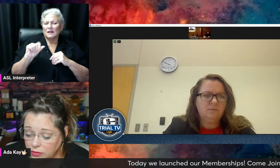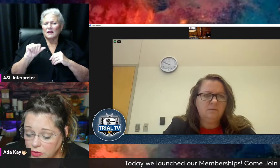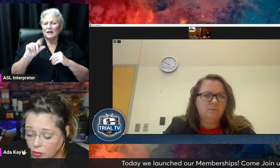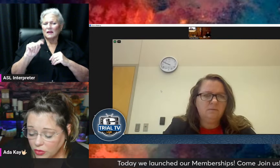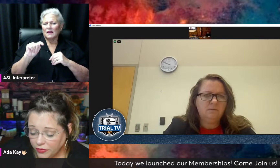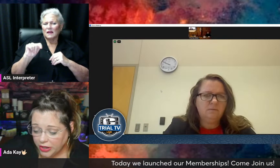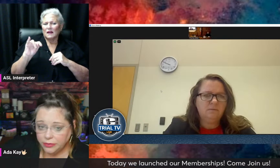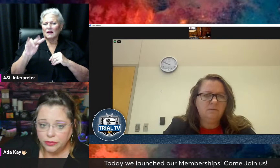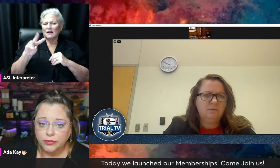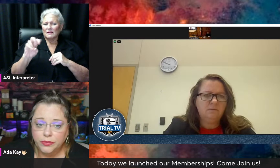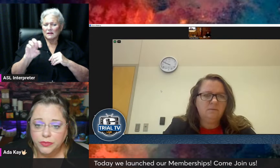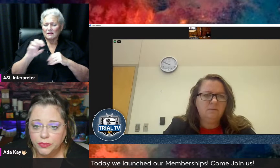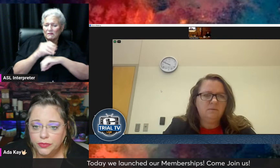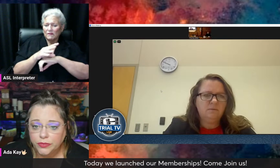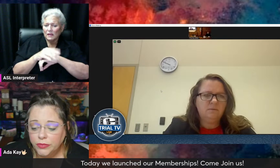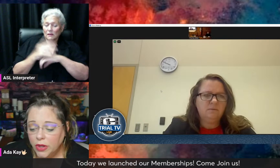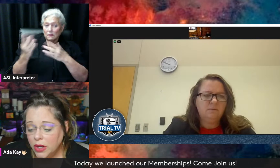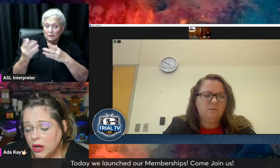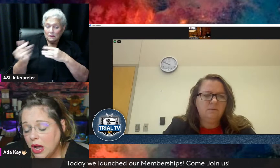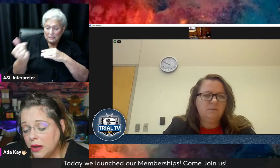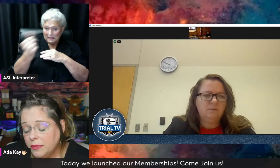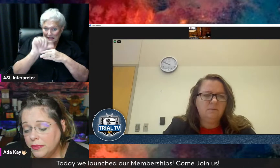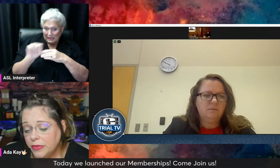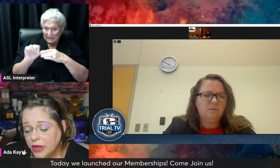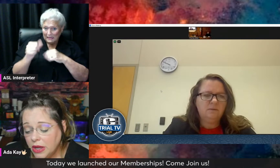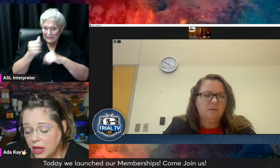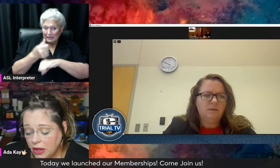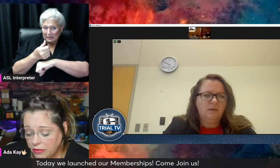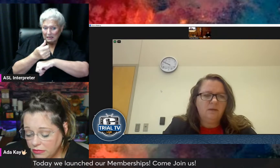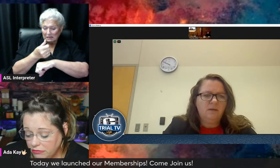Is there any dangers in mixing those?